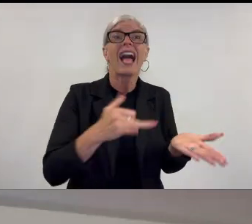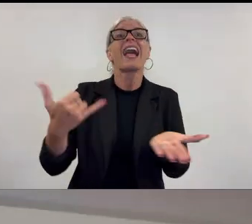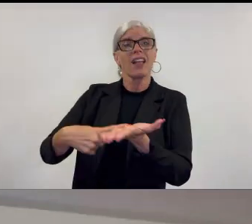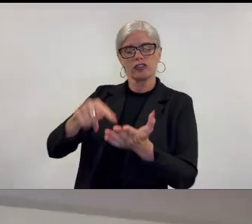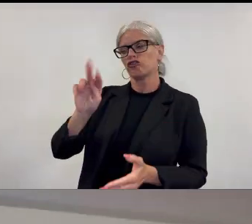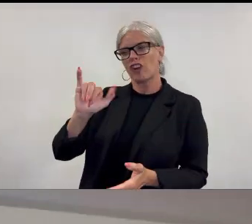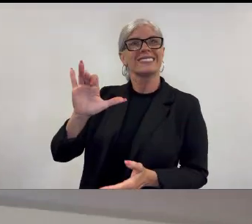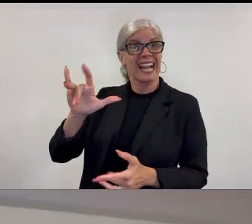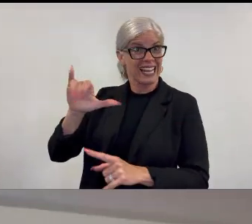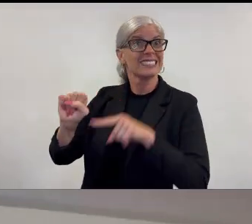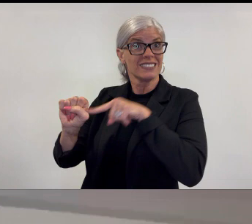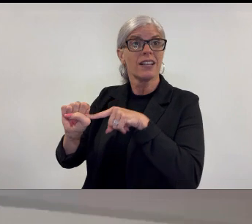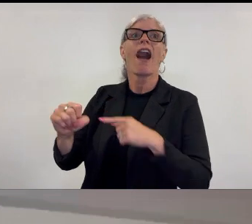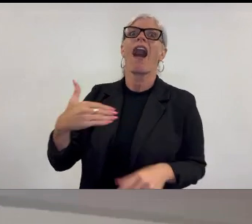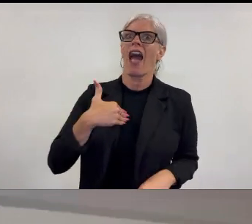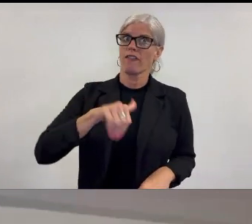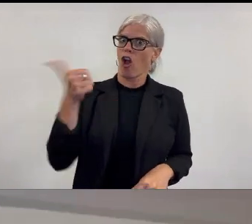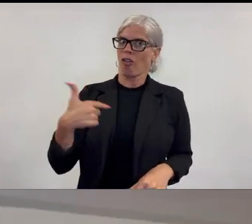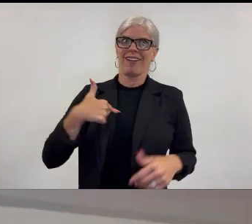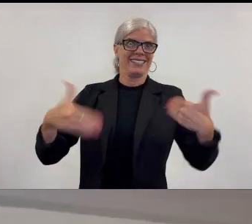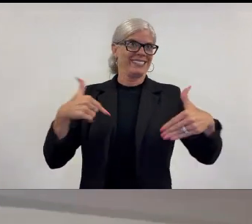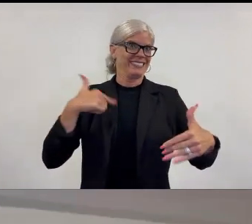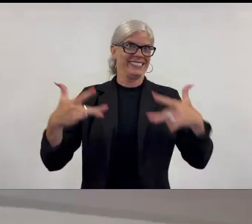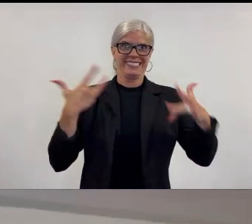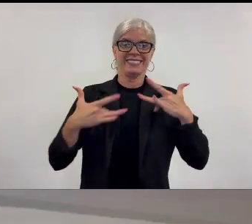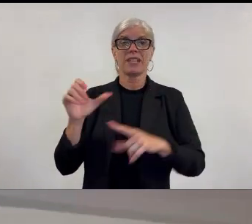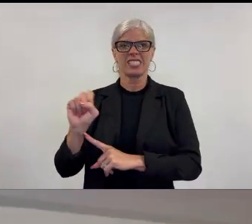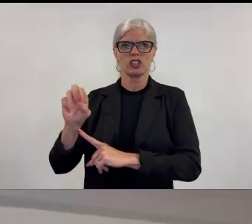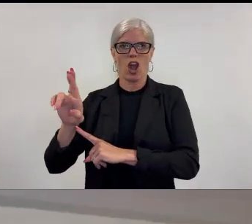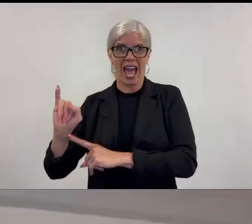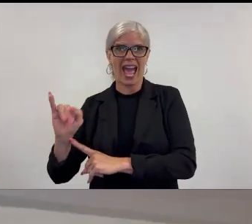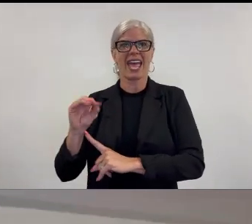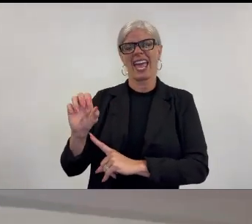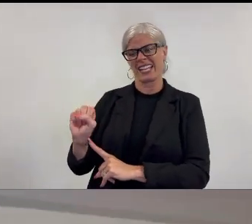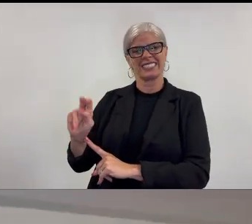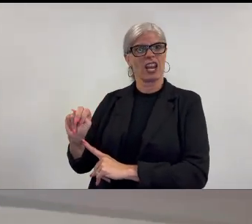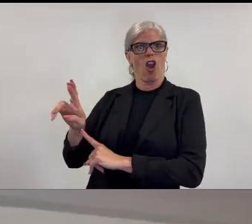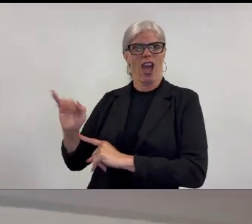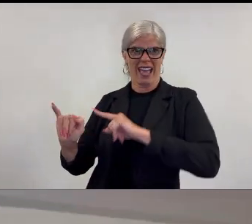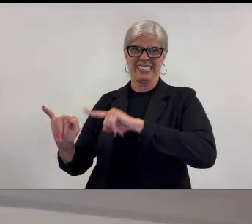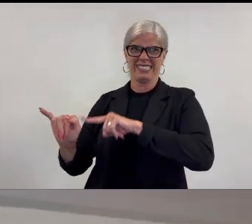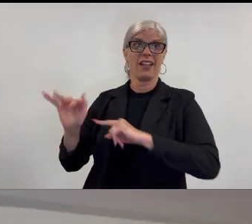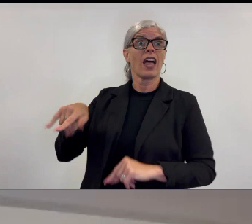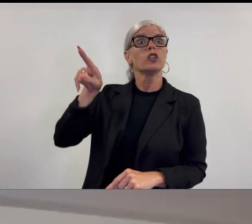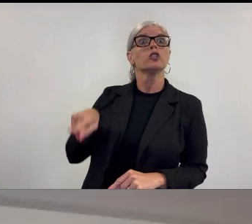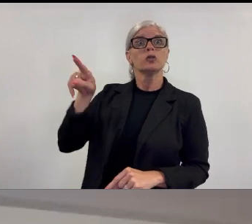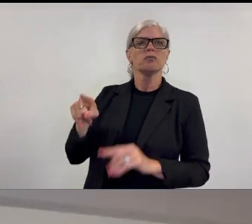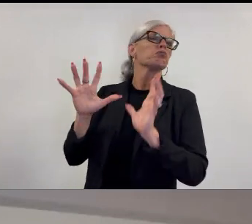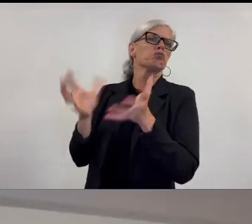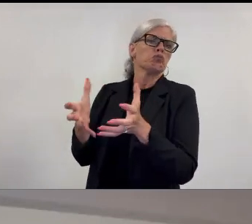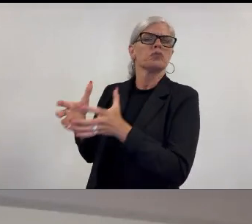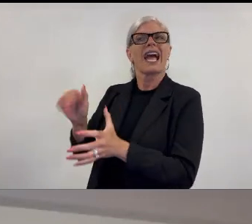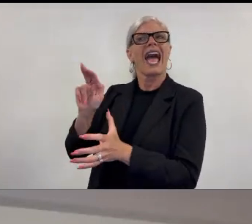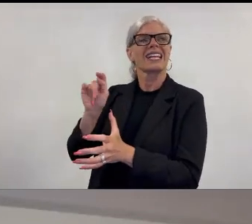lower doses. I will give a specific shout out to Cymbalta because that has been FDA approved for, not only